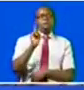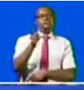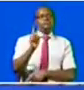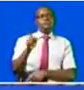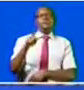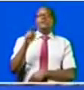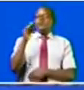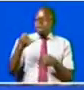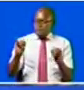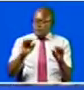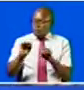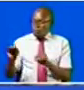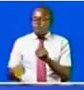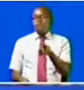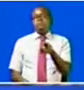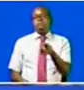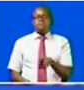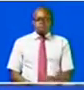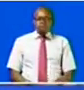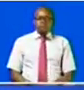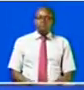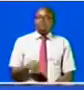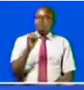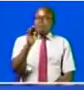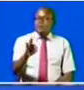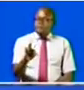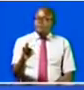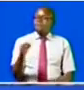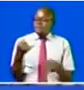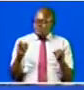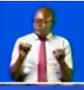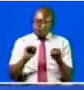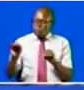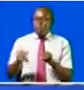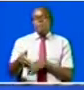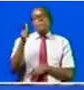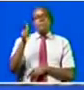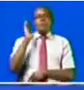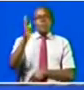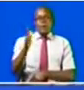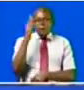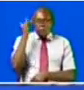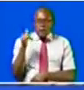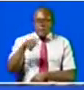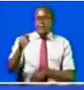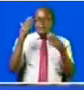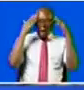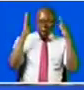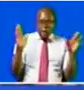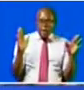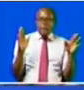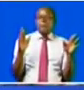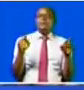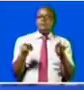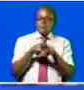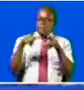make any move. And I would try to make any move, they would finish me, because they are aware and they have been